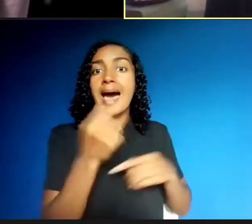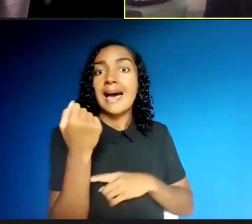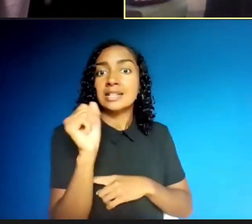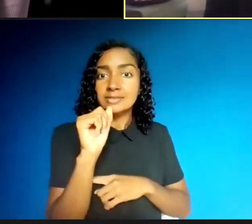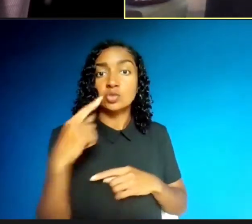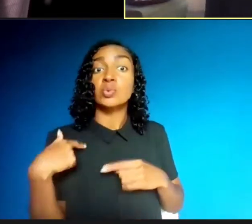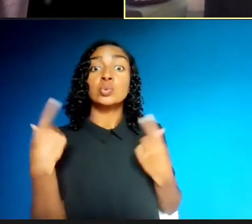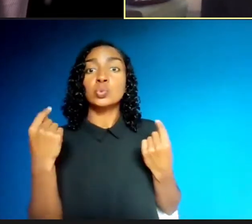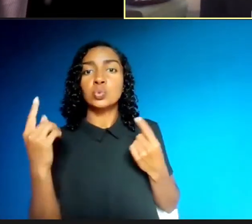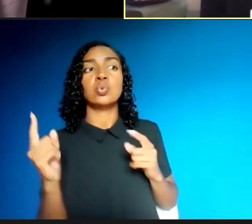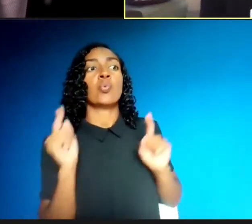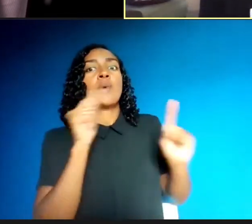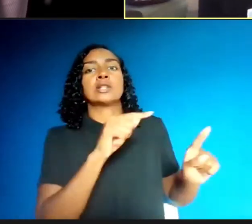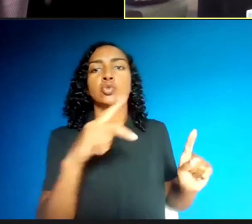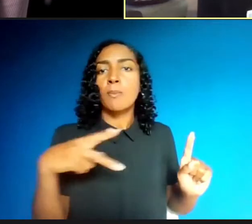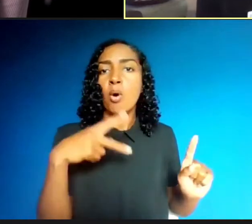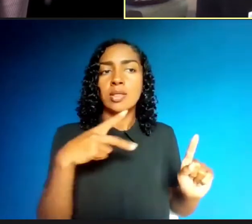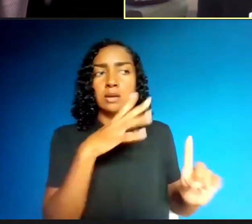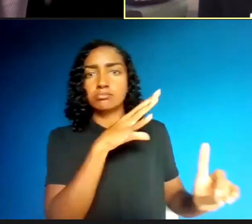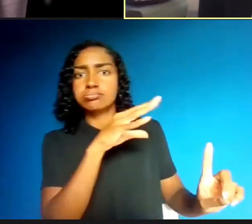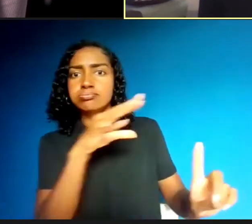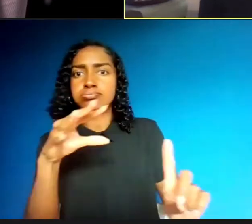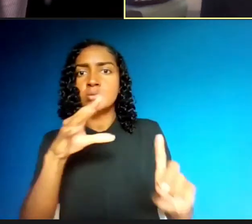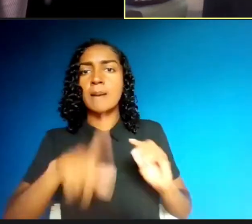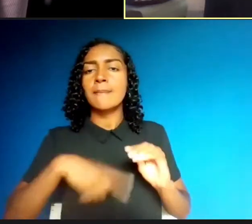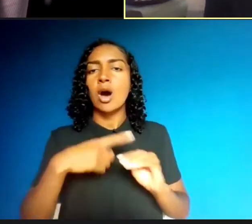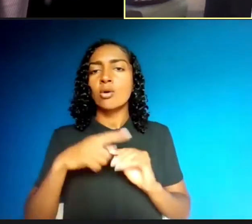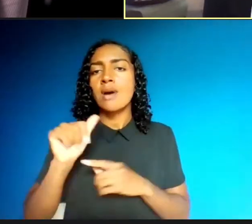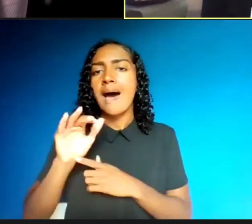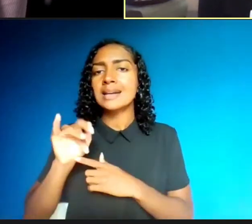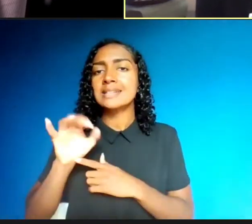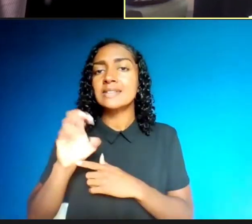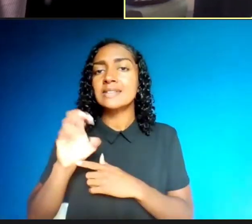about activism. So there's some things that the news sort of assigns you as homework.